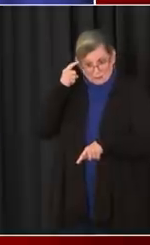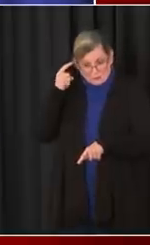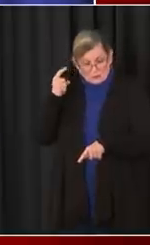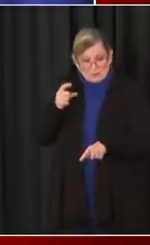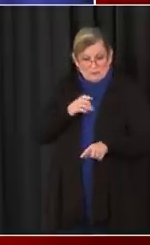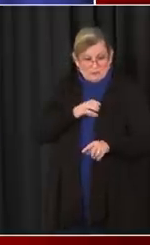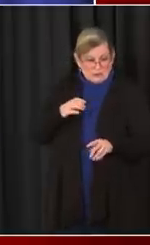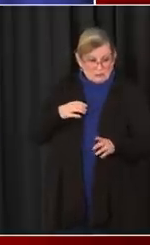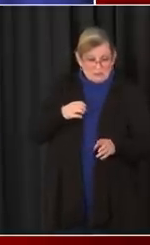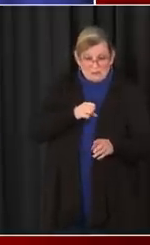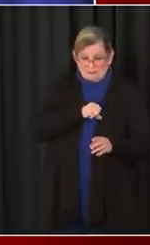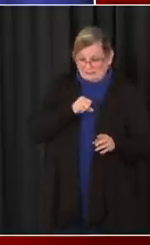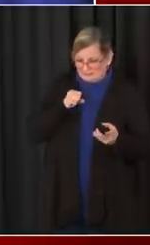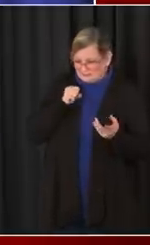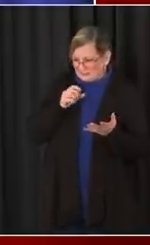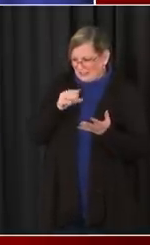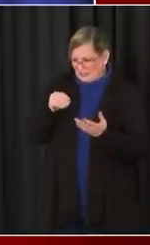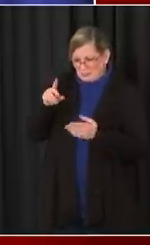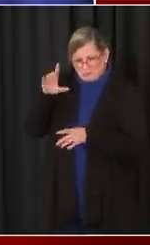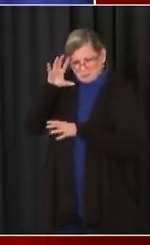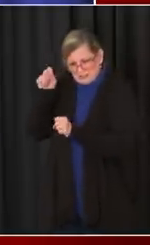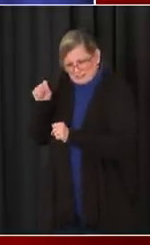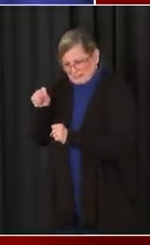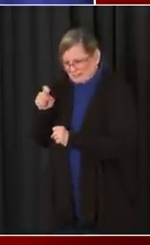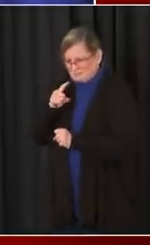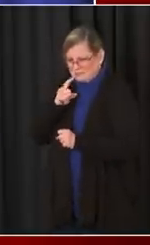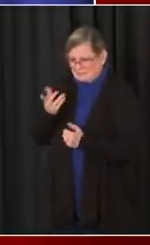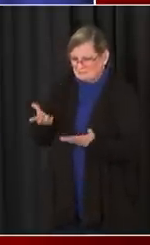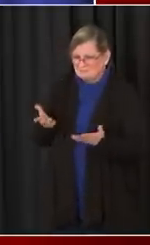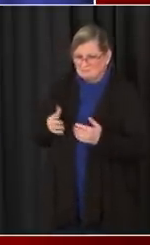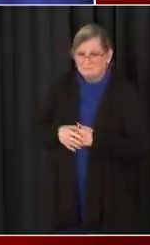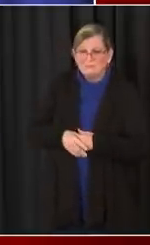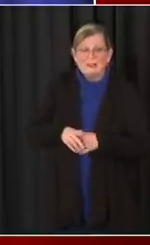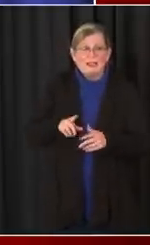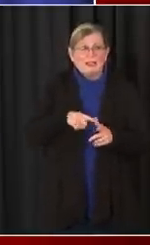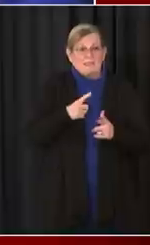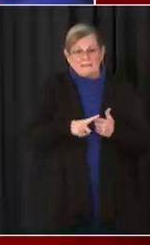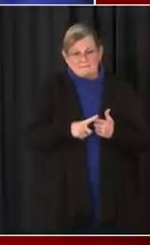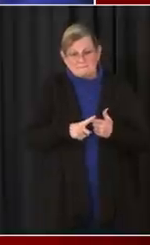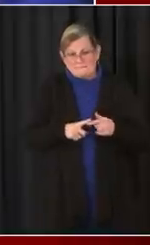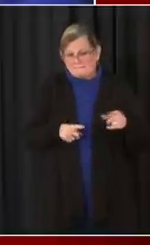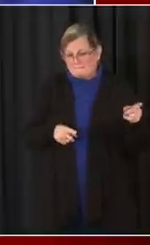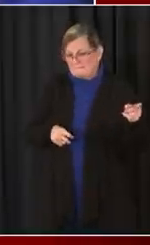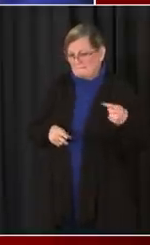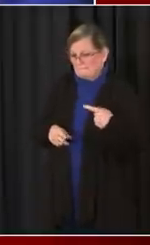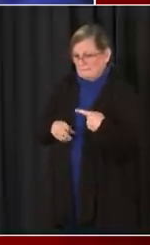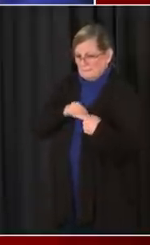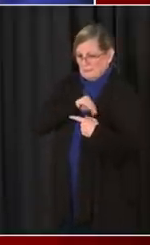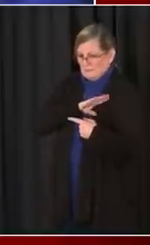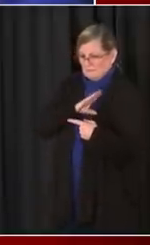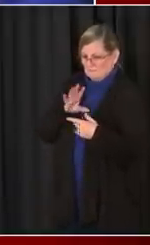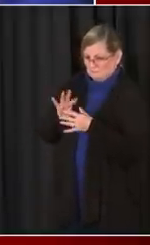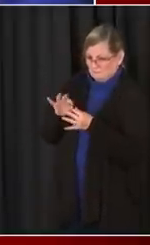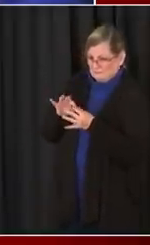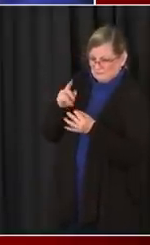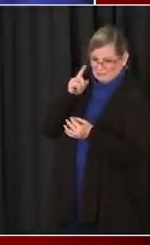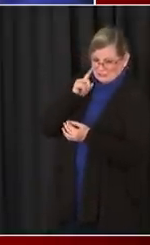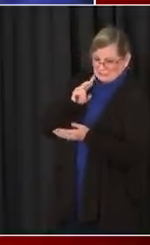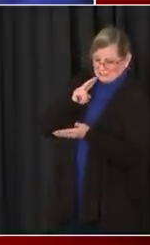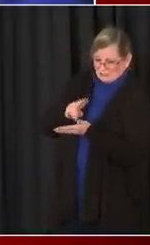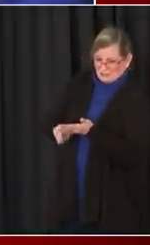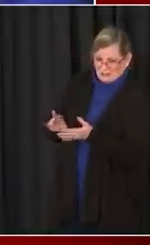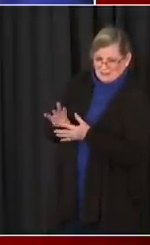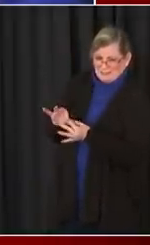and the Presidential Inauguration Committee. Okay, thank you. And then, But you did hear the